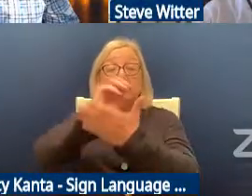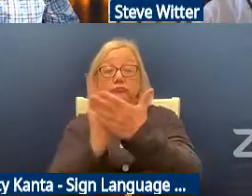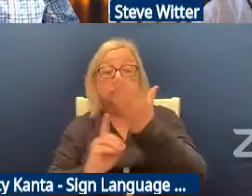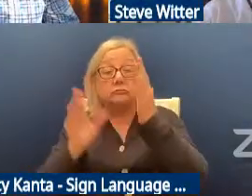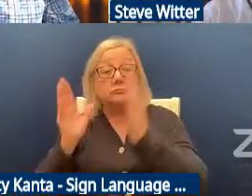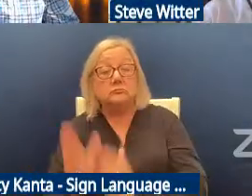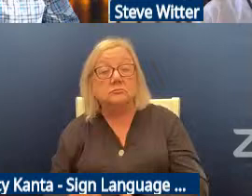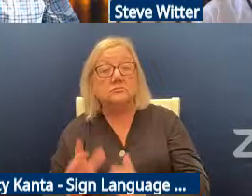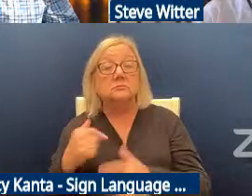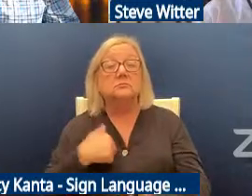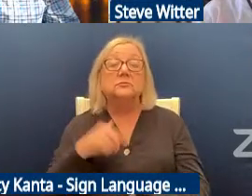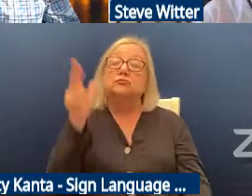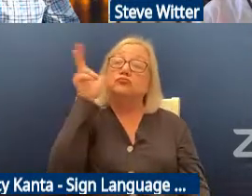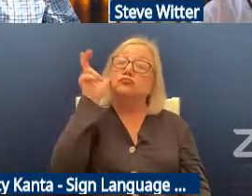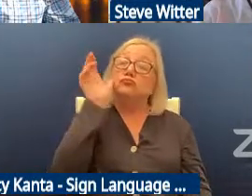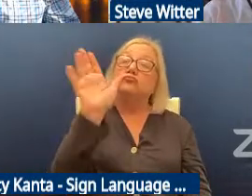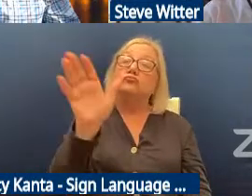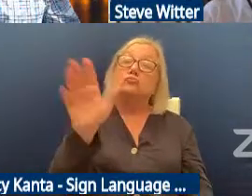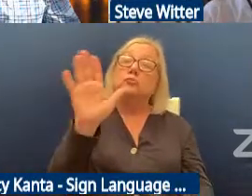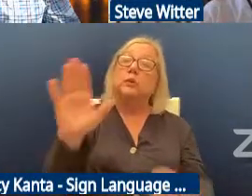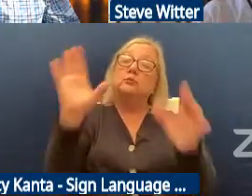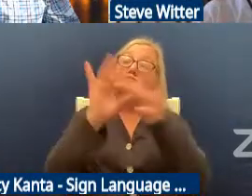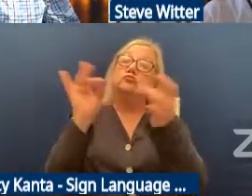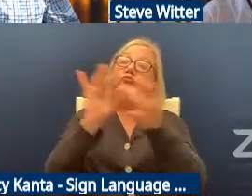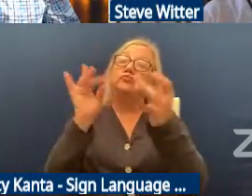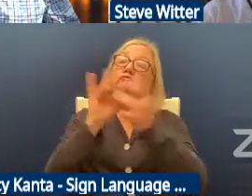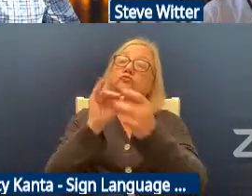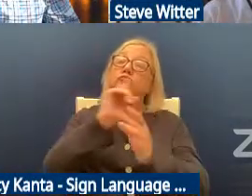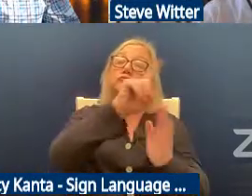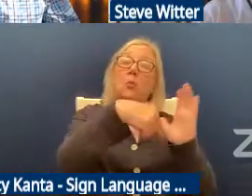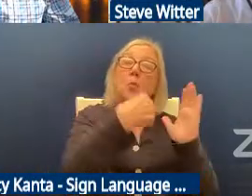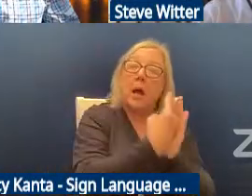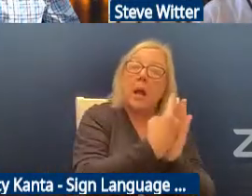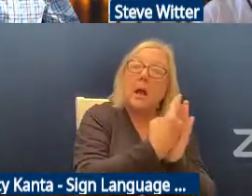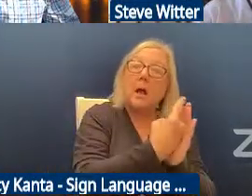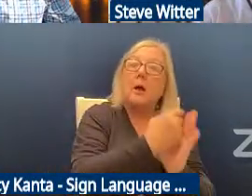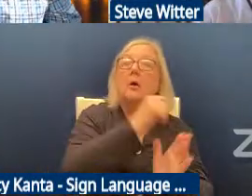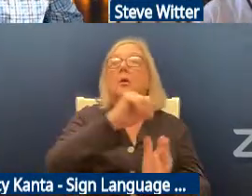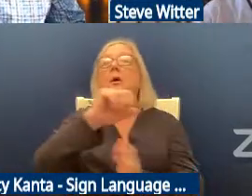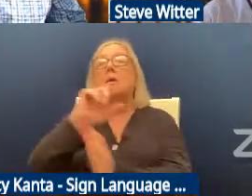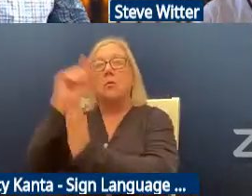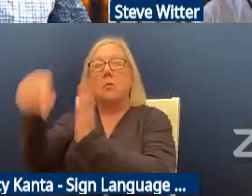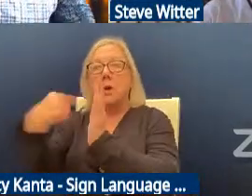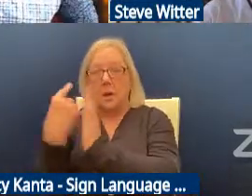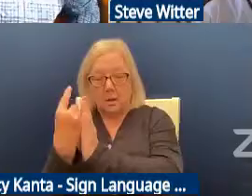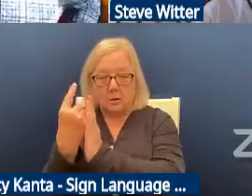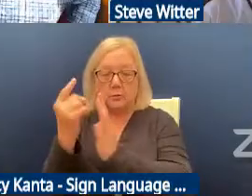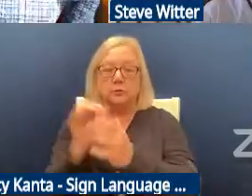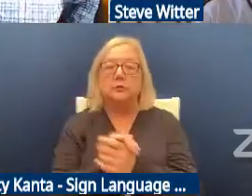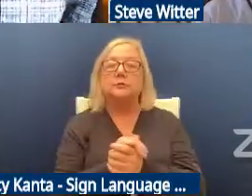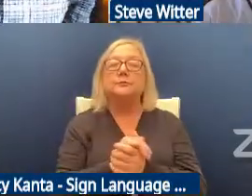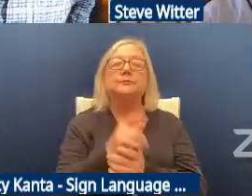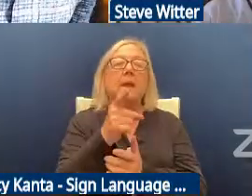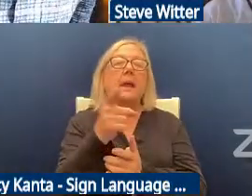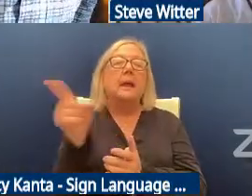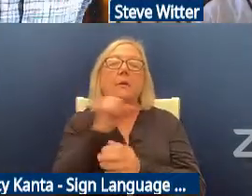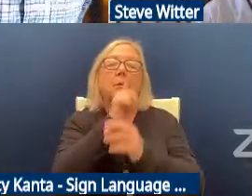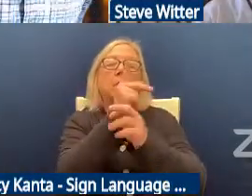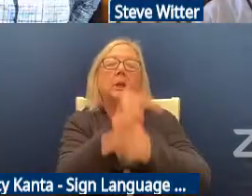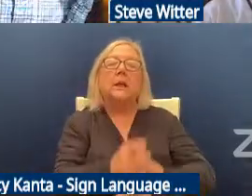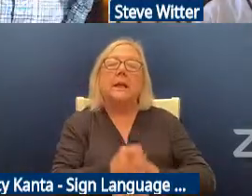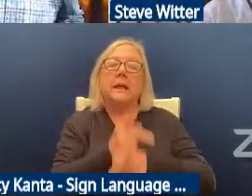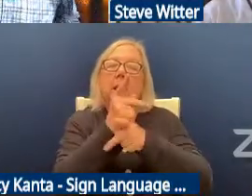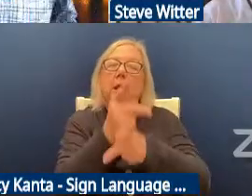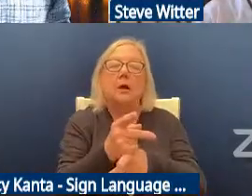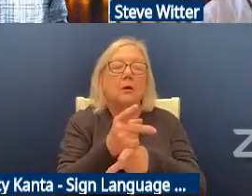hour twice. And so the elements that they consider, they were very careful to talk about, these